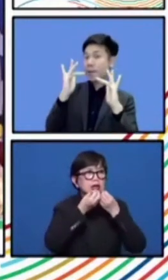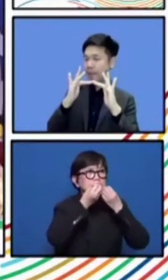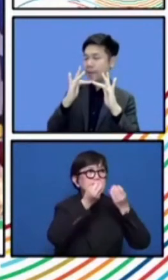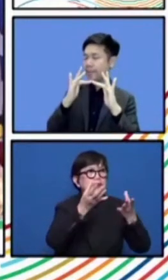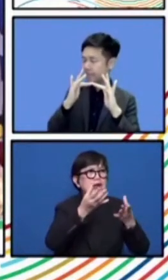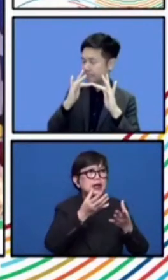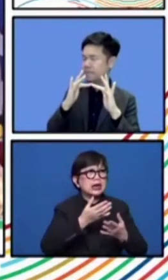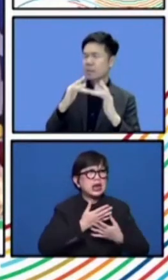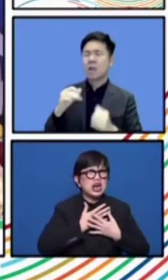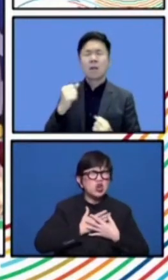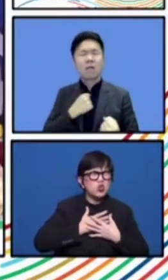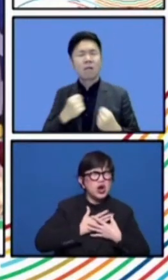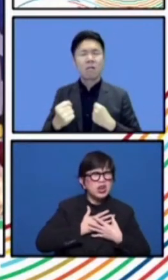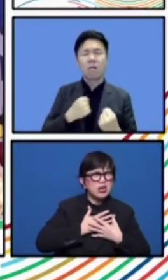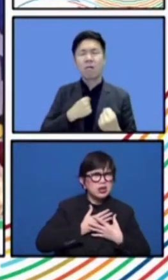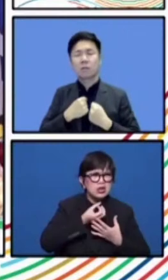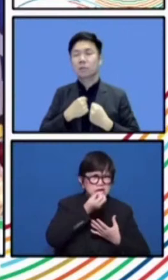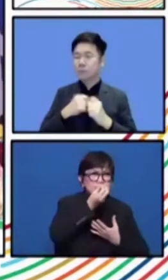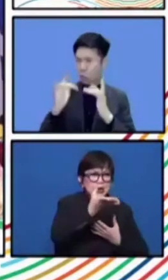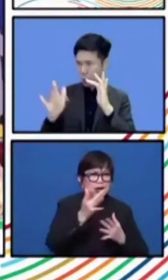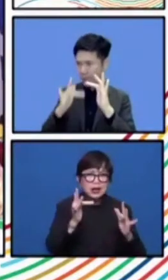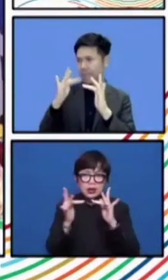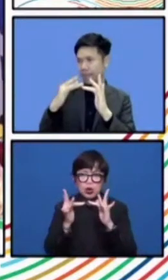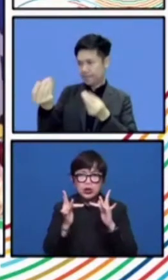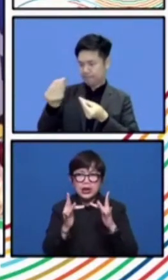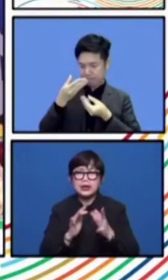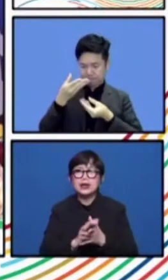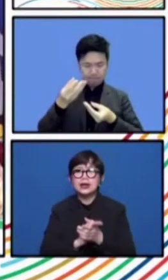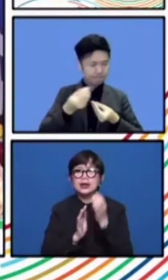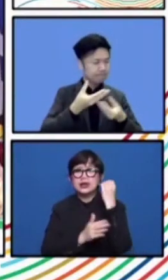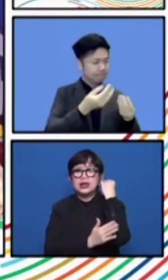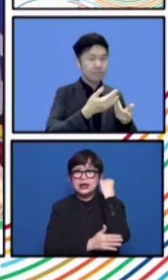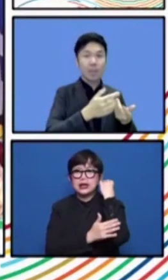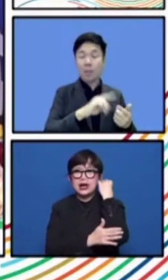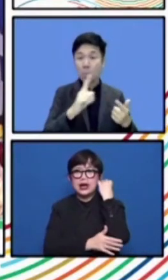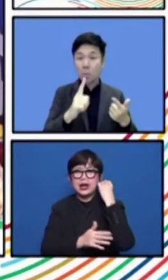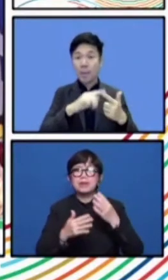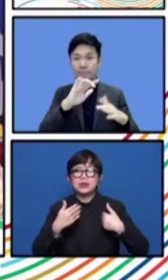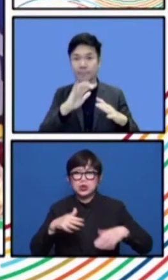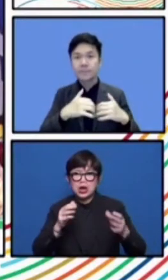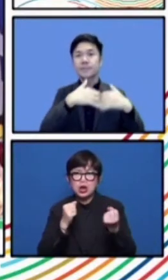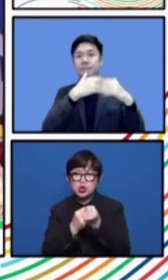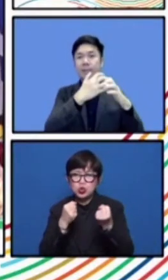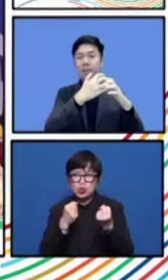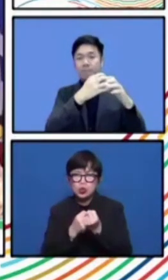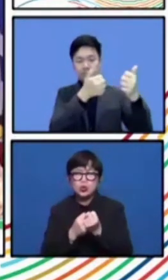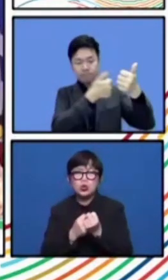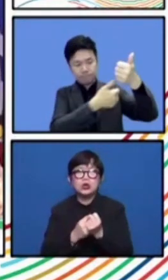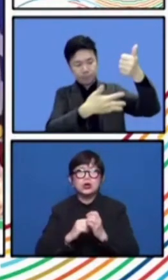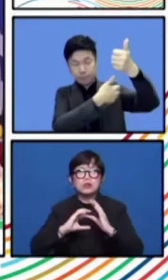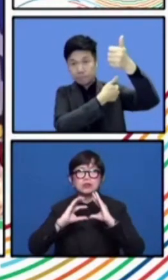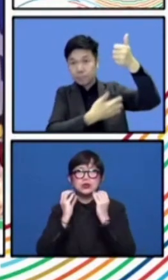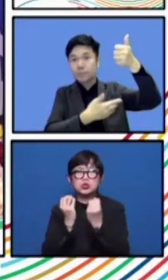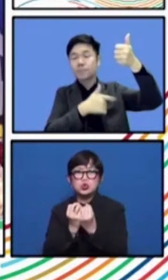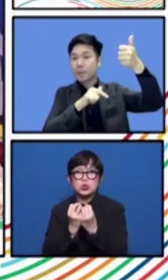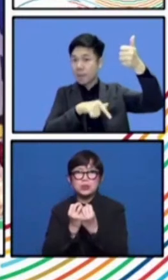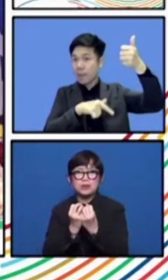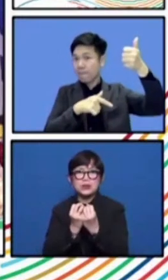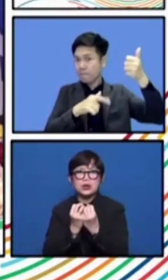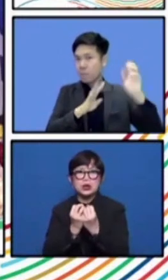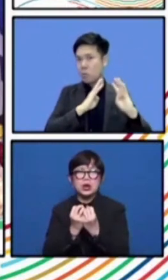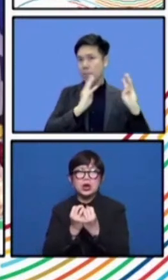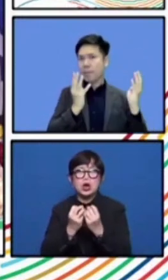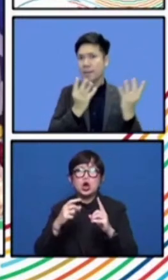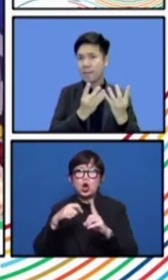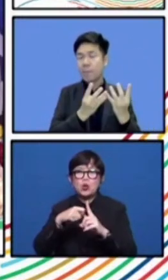the states have also appointed State commissioner for person with disabilities the state's commissioner also supported by the five members advisory